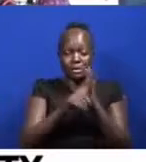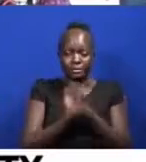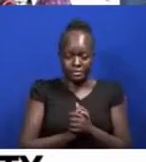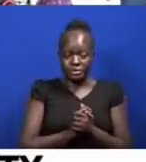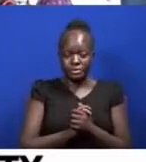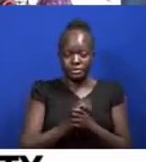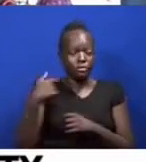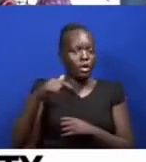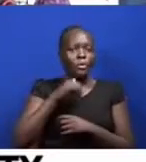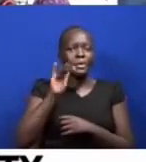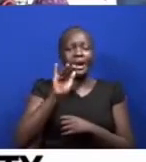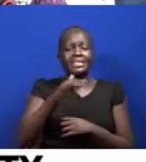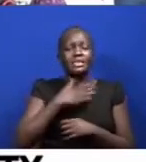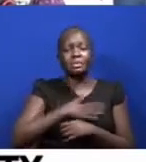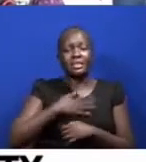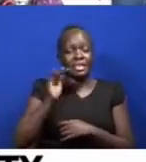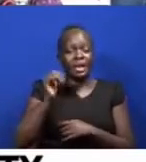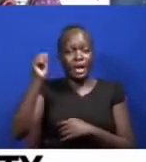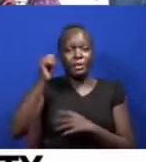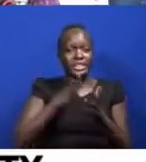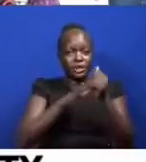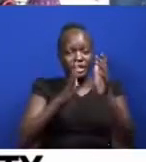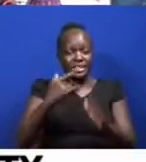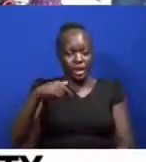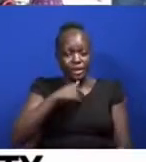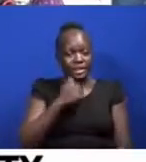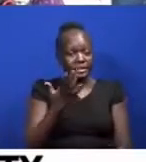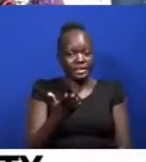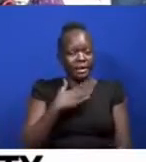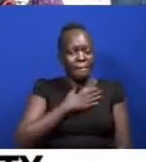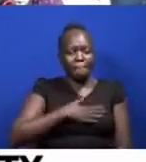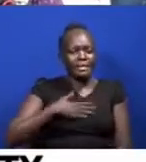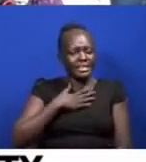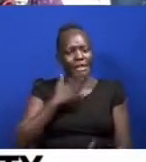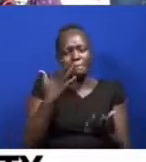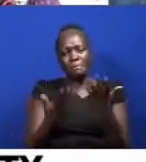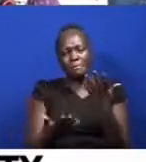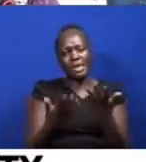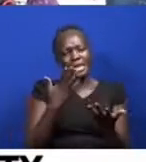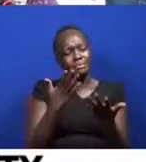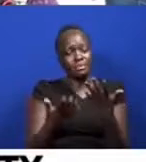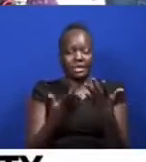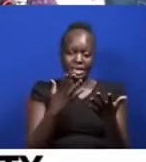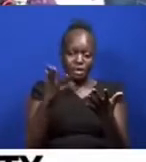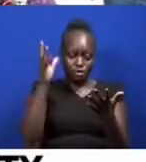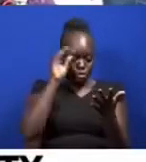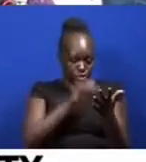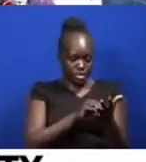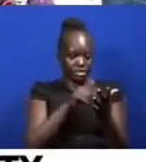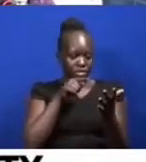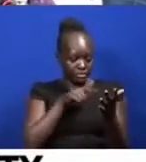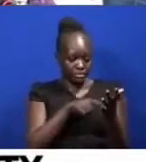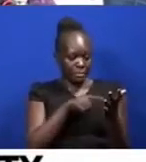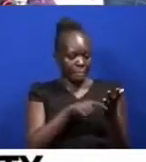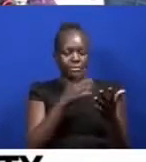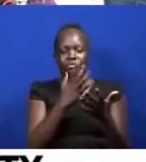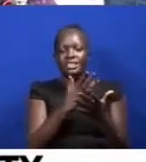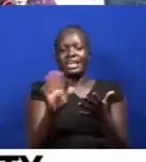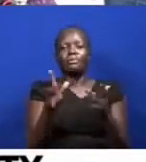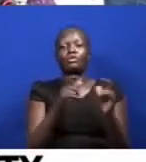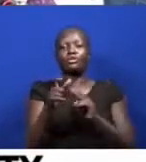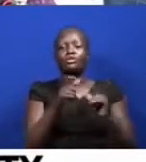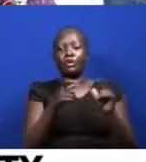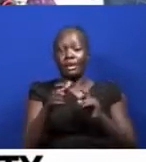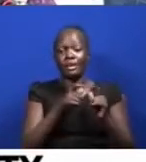We urge our political leaders to at least put in place some